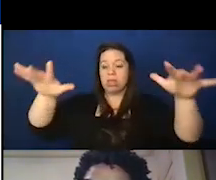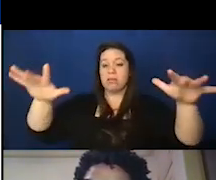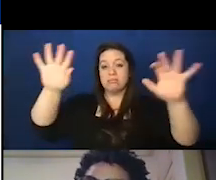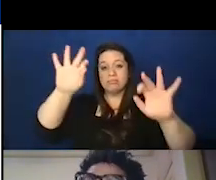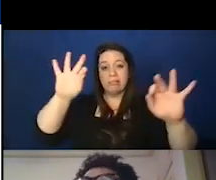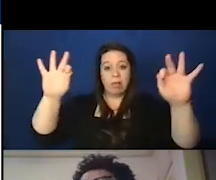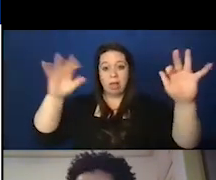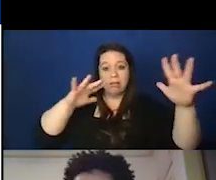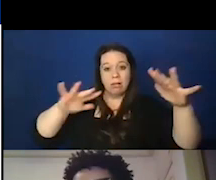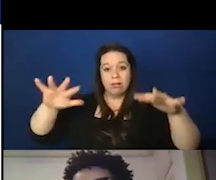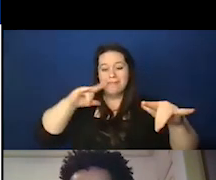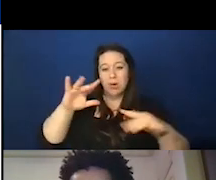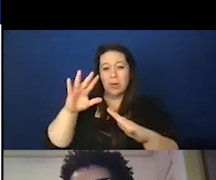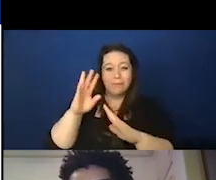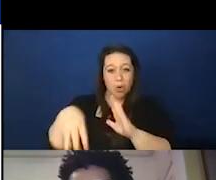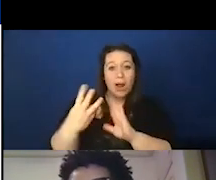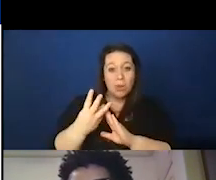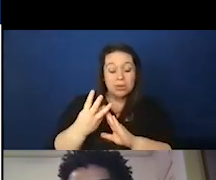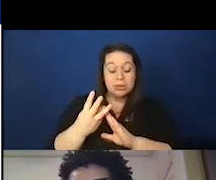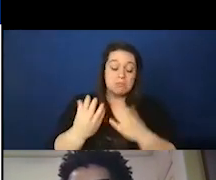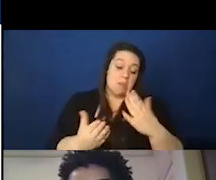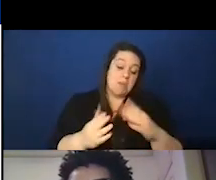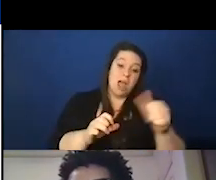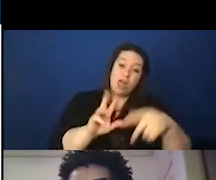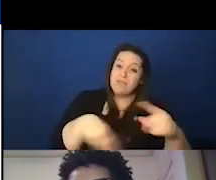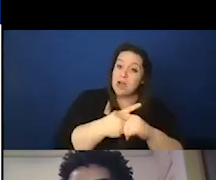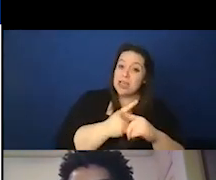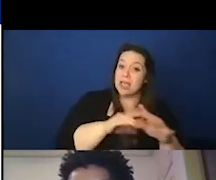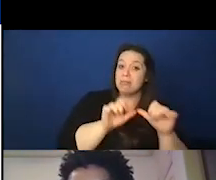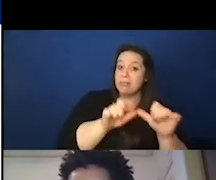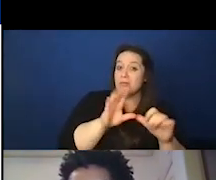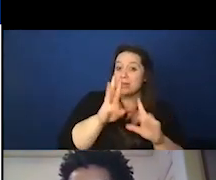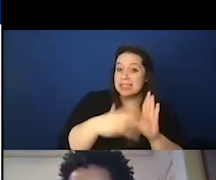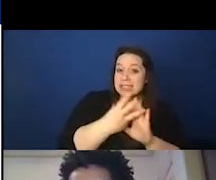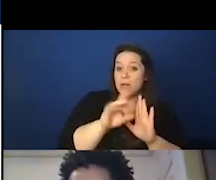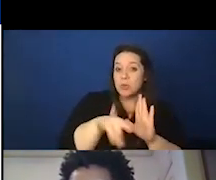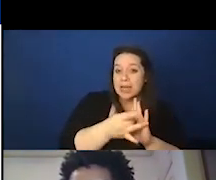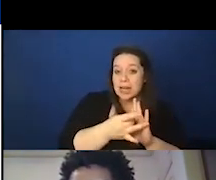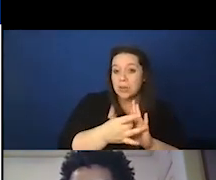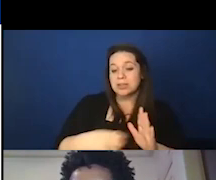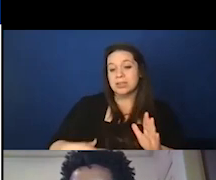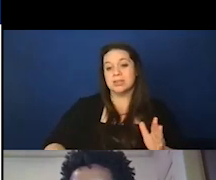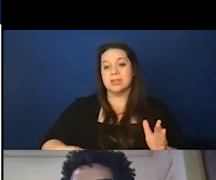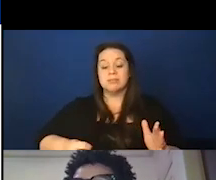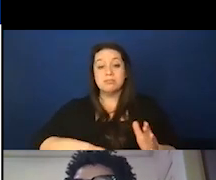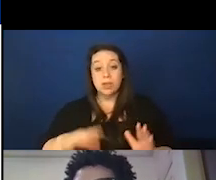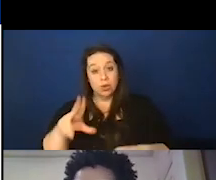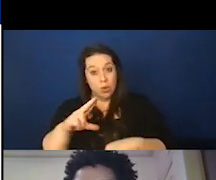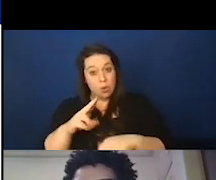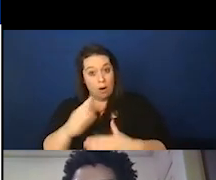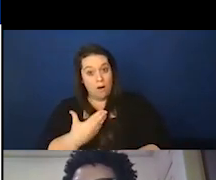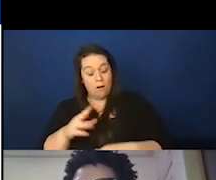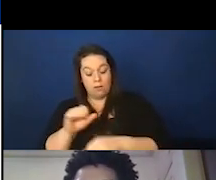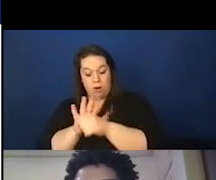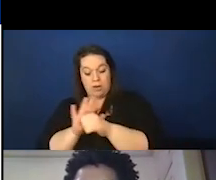6 hours, 8 hours. So you get more of a dose. The old COVID can go in plastic, last for a day or two. This may last